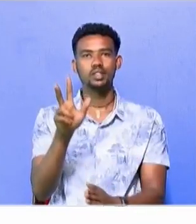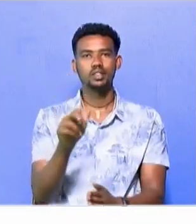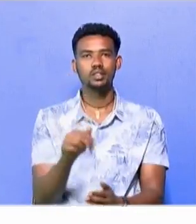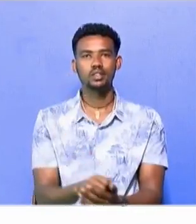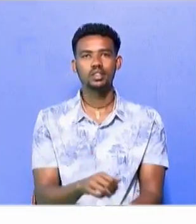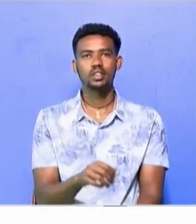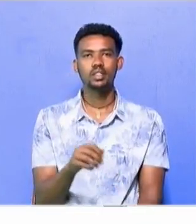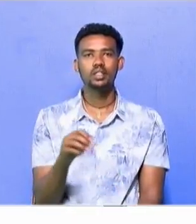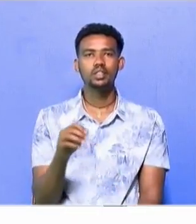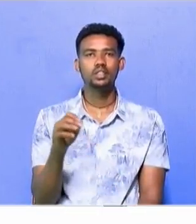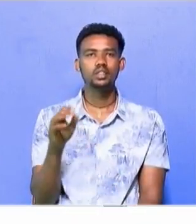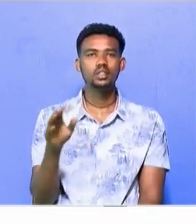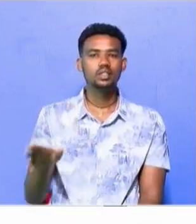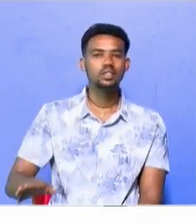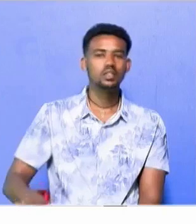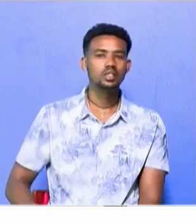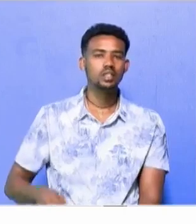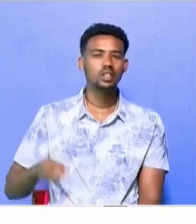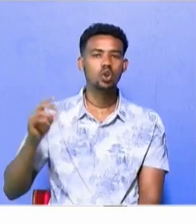the dog